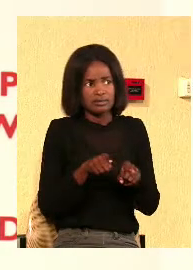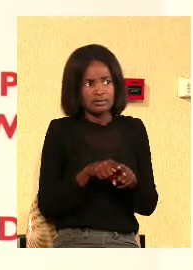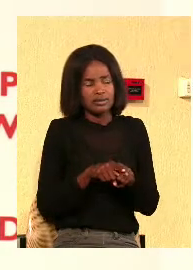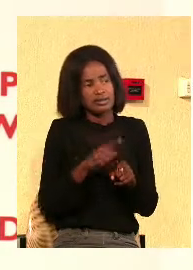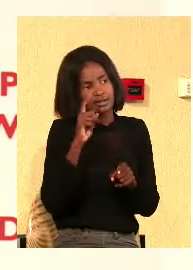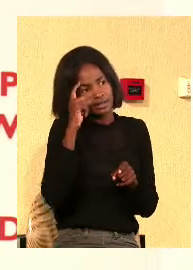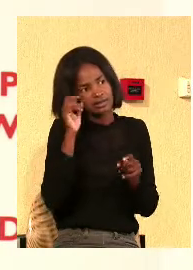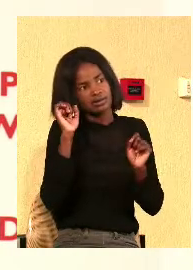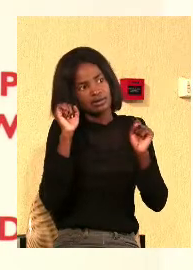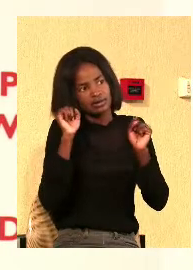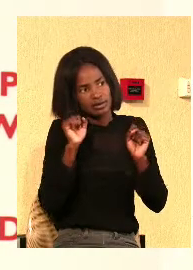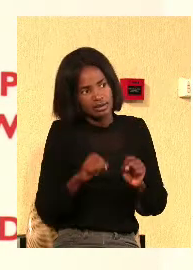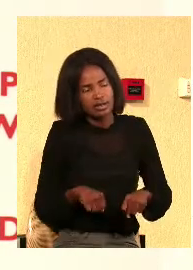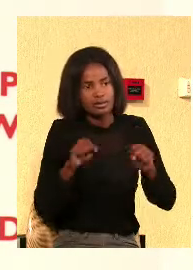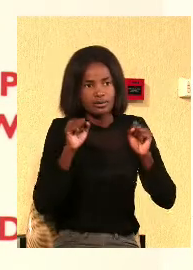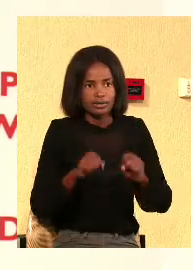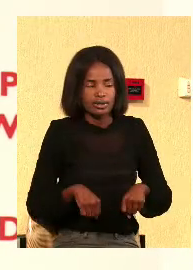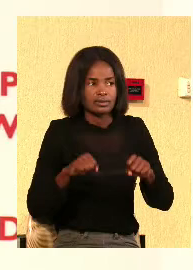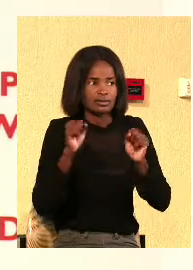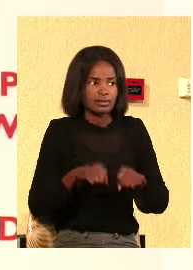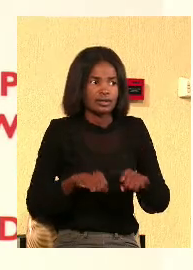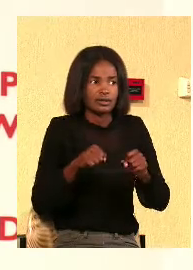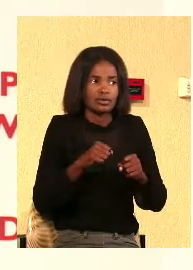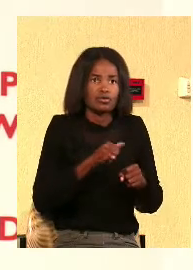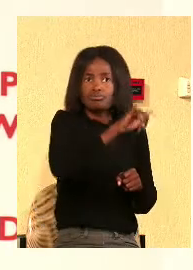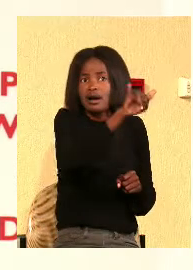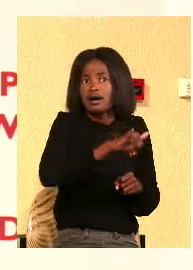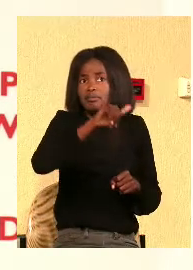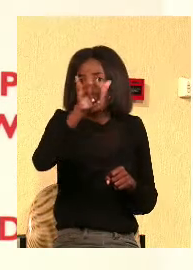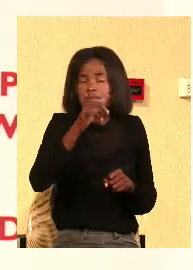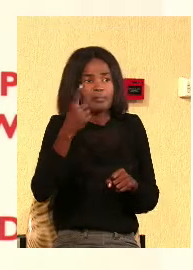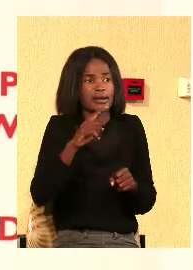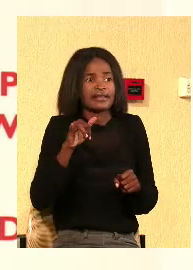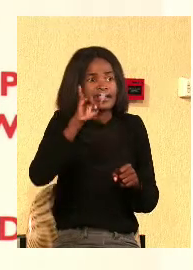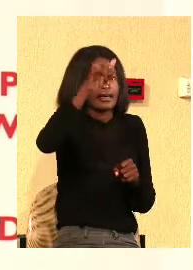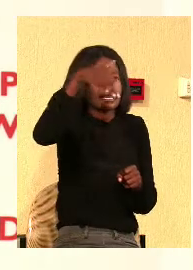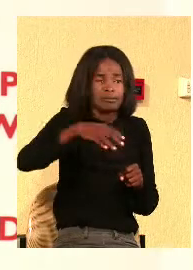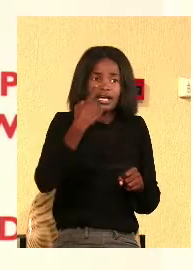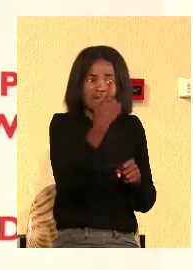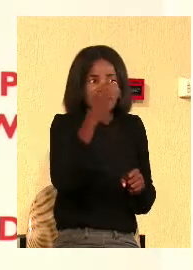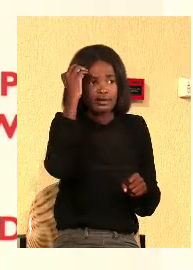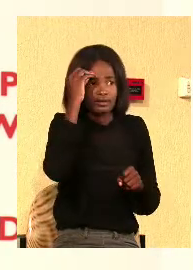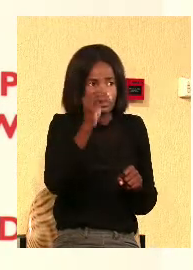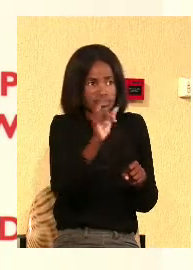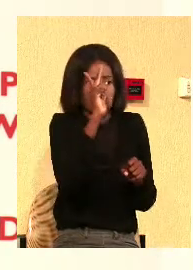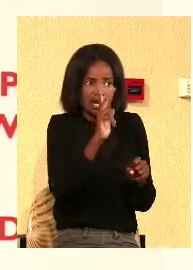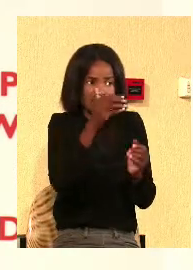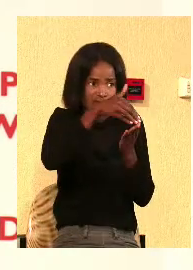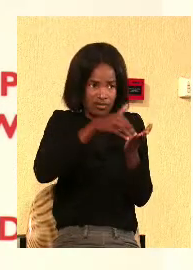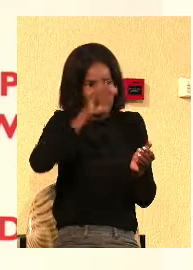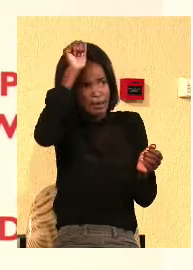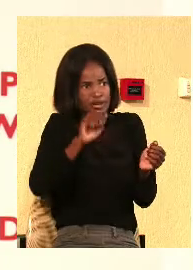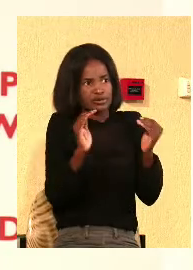still operate without any quarantining of passengers. It's a terrible miscommunication, actually. But yes, those people are